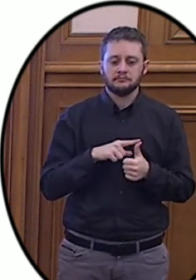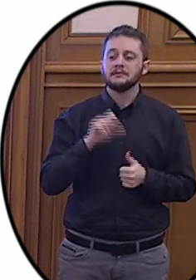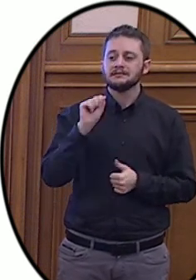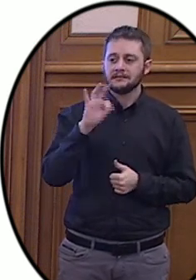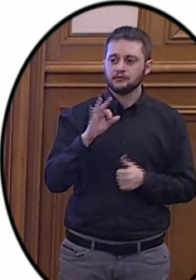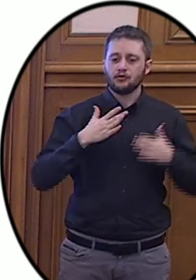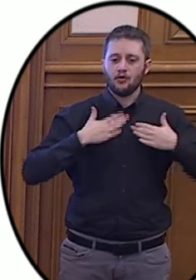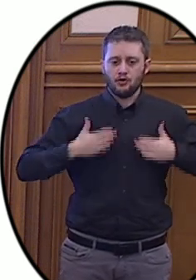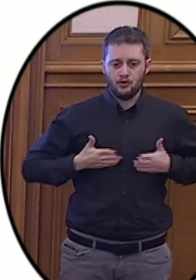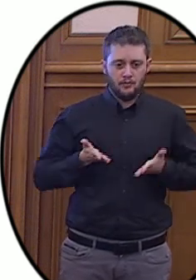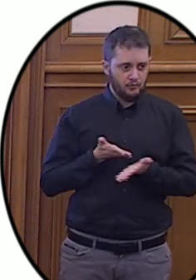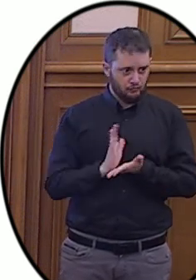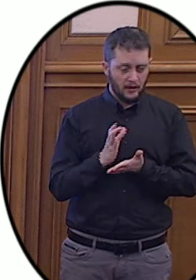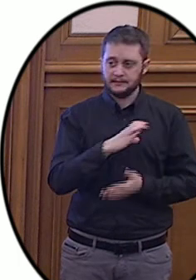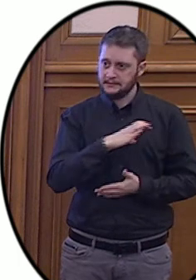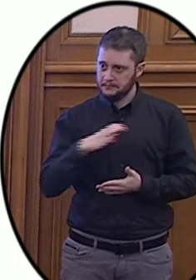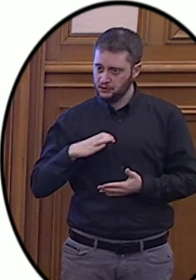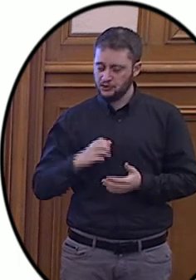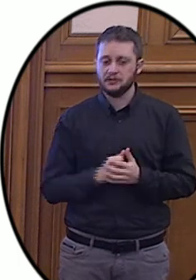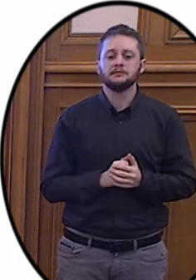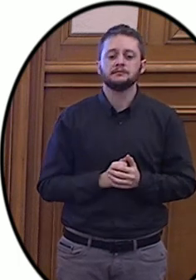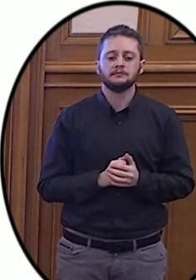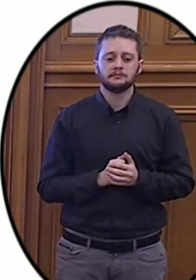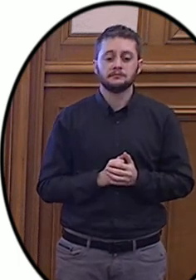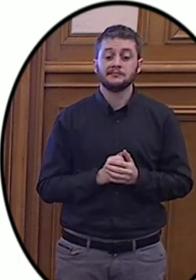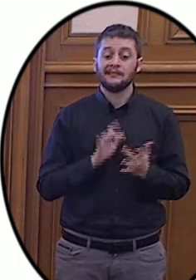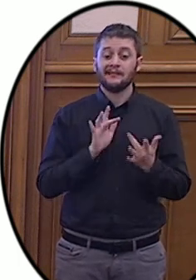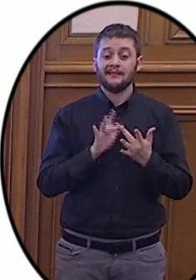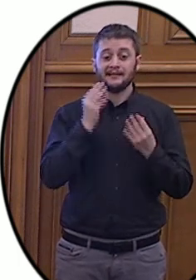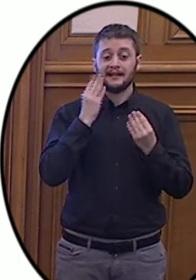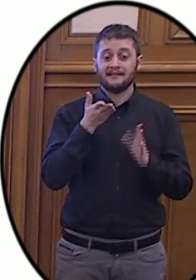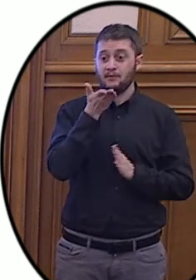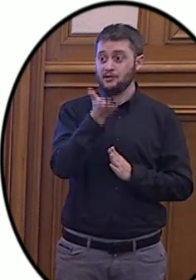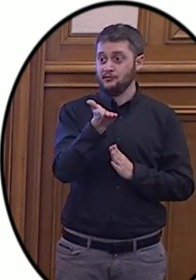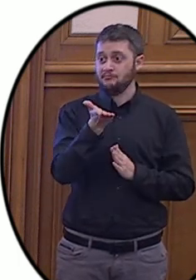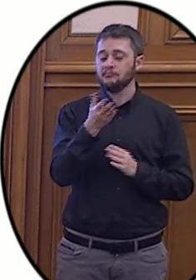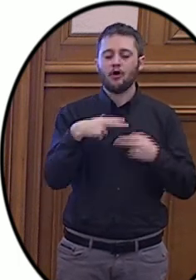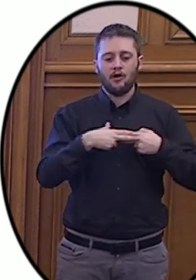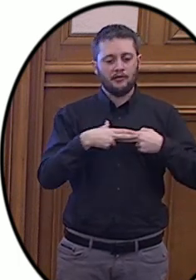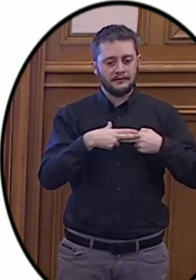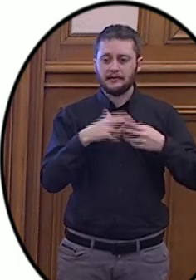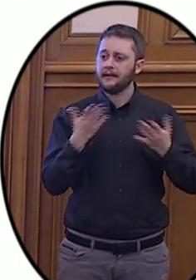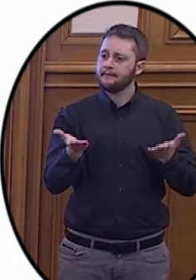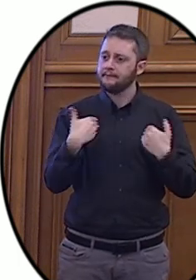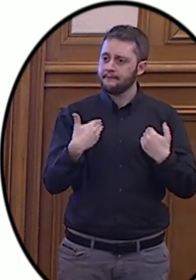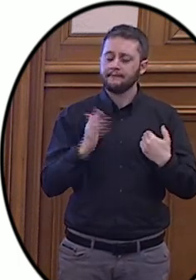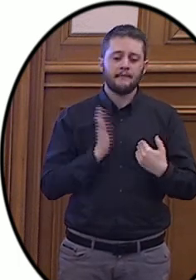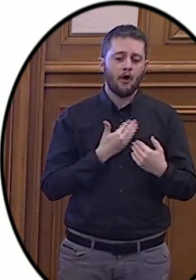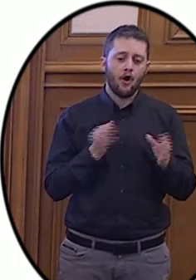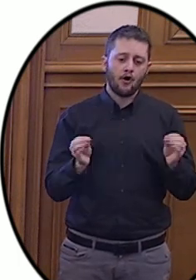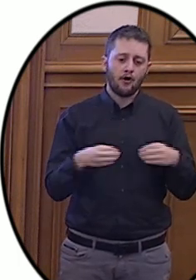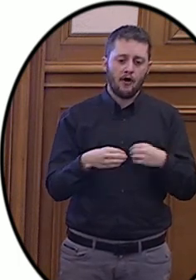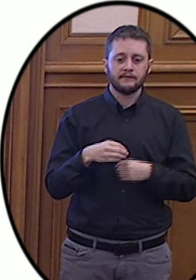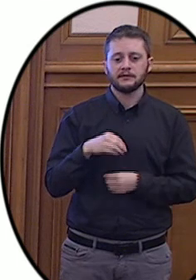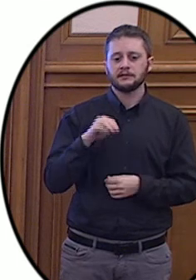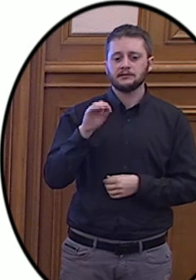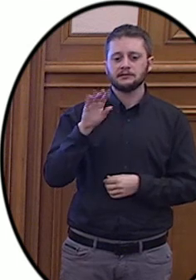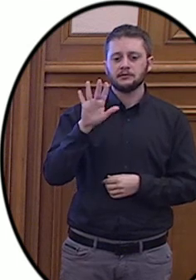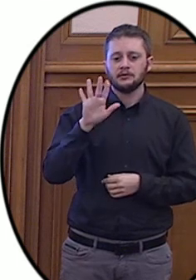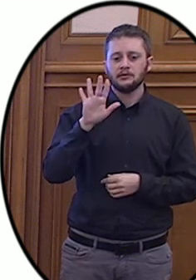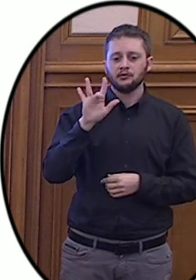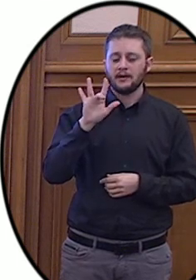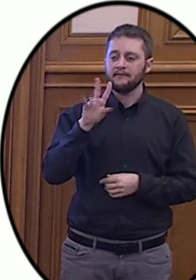Rights Commission, and our contact information is listed. People can visit our office at 25 Van